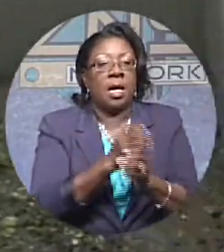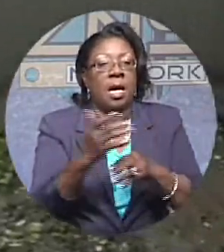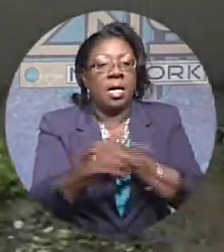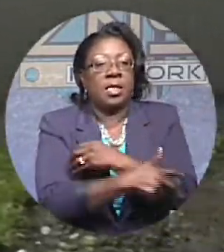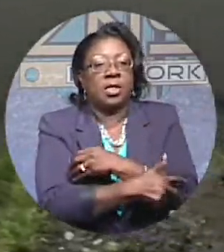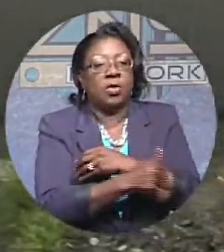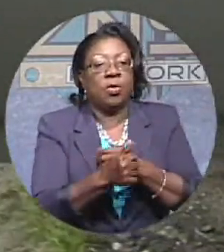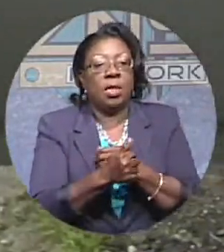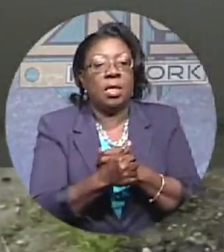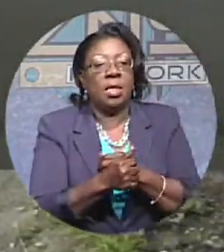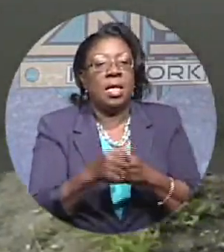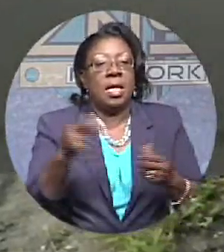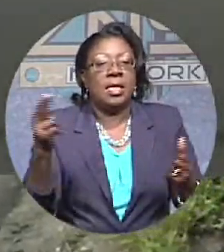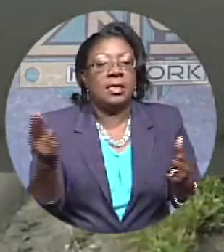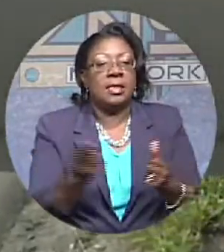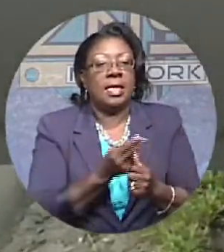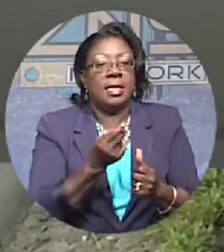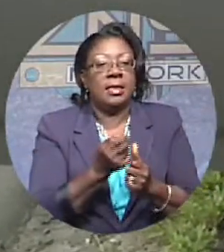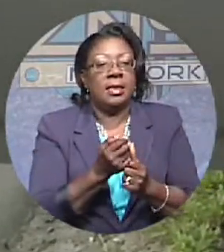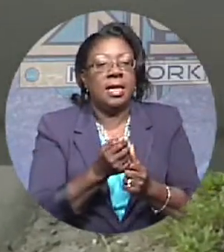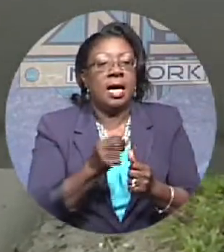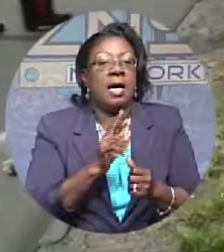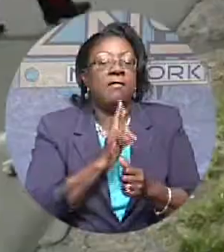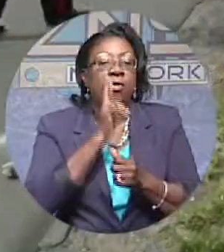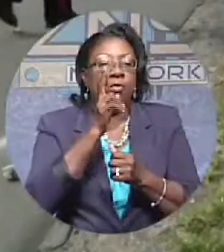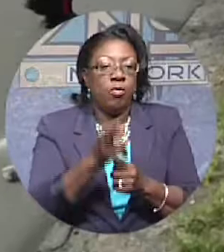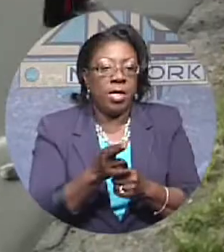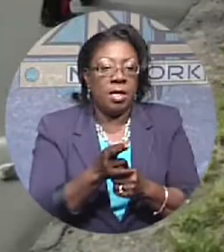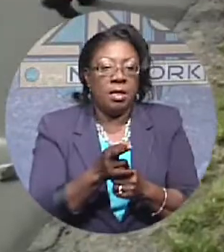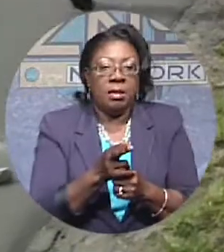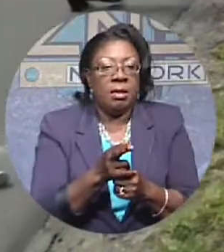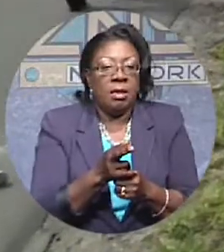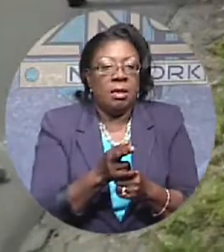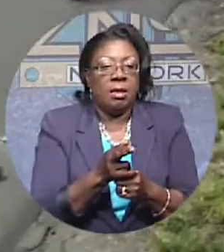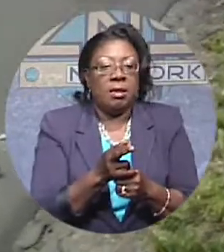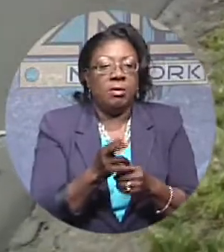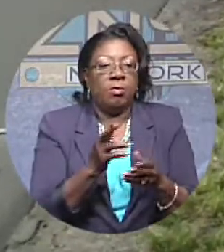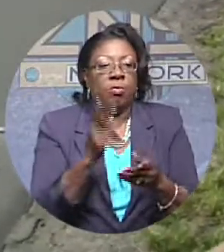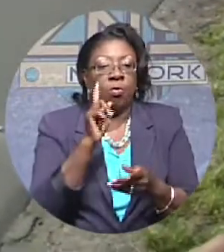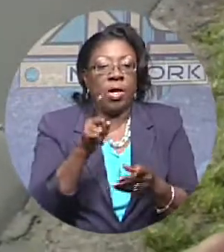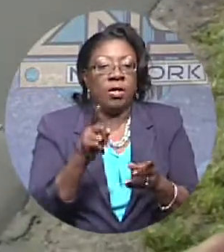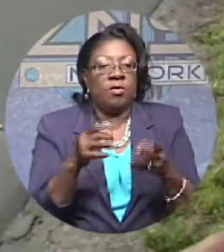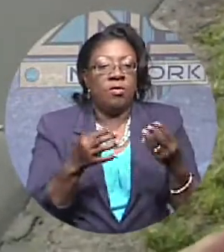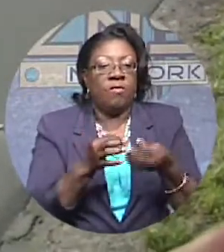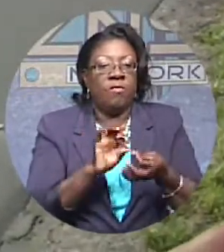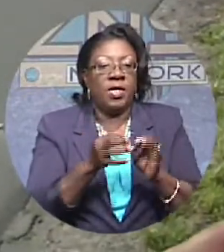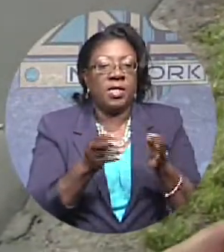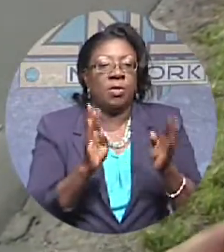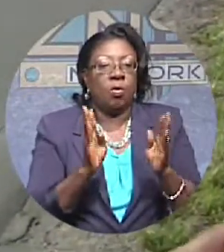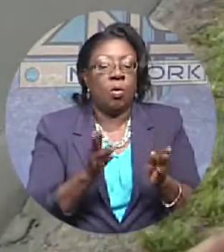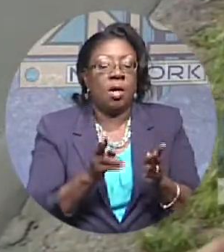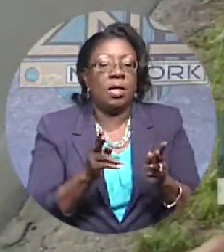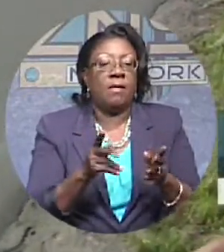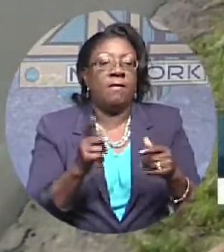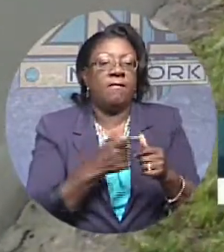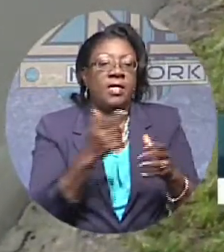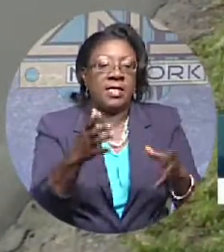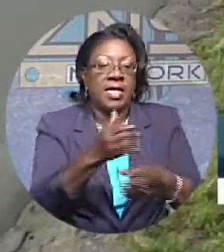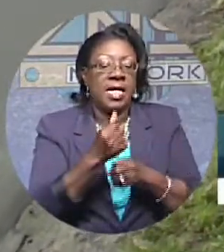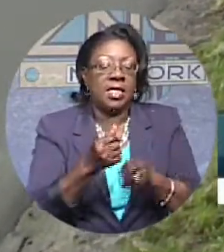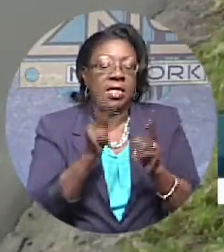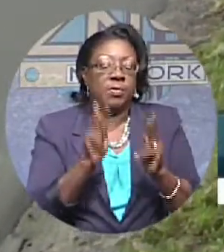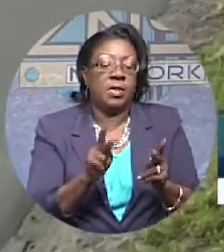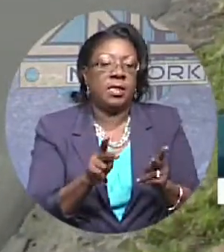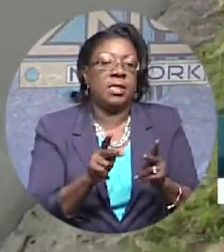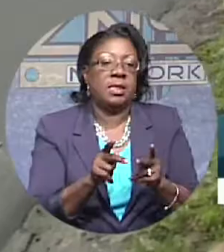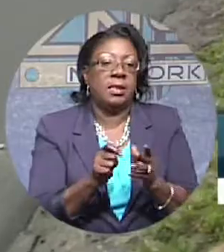understand. So secondly, I have no real recourse, okay? Because they have to catch the persons, and if it's a stolen vehicle, then